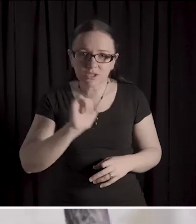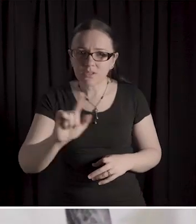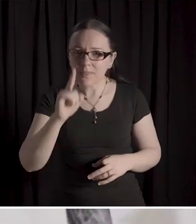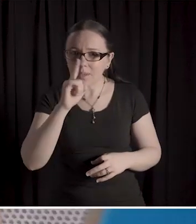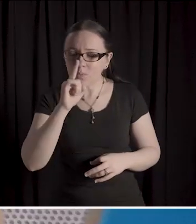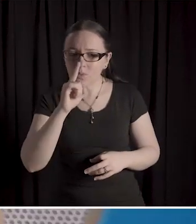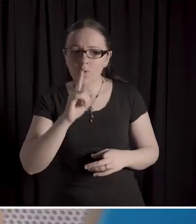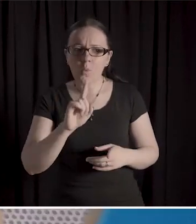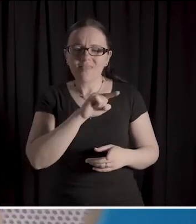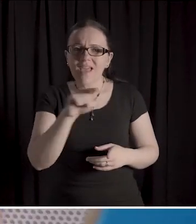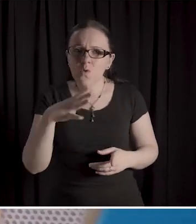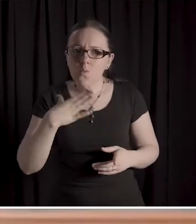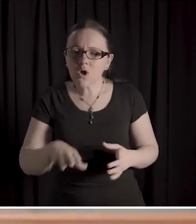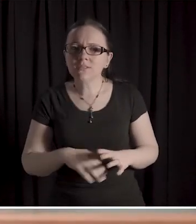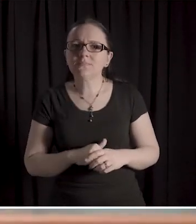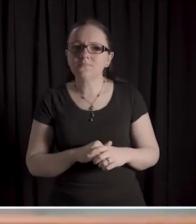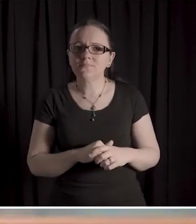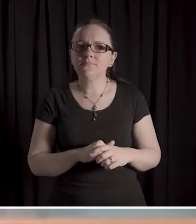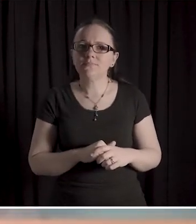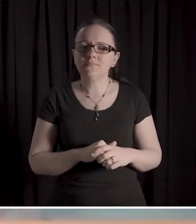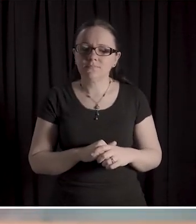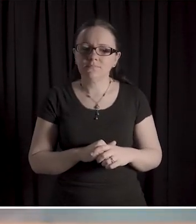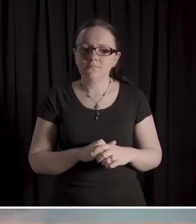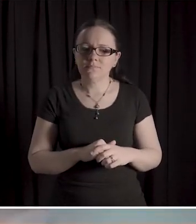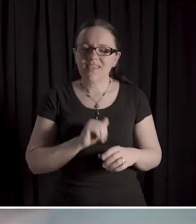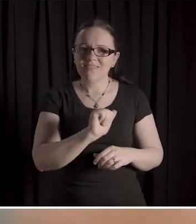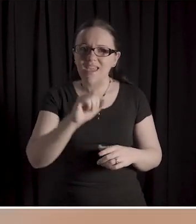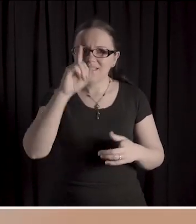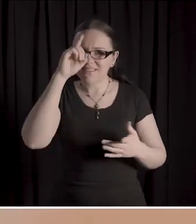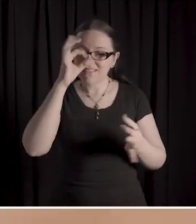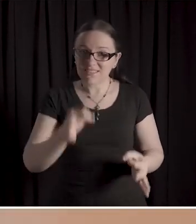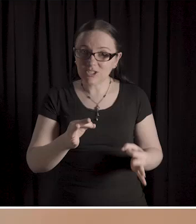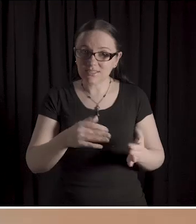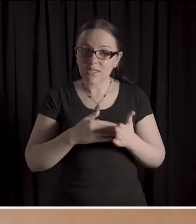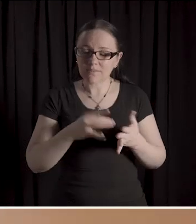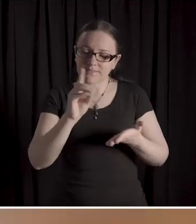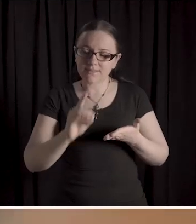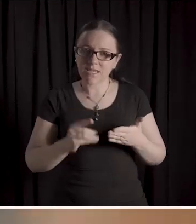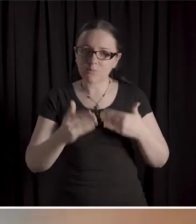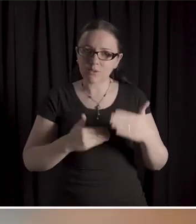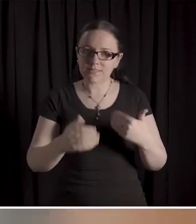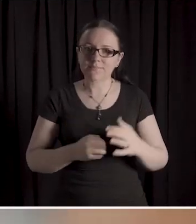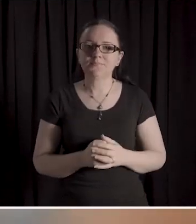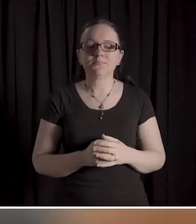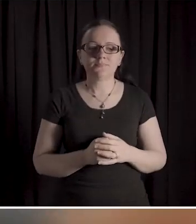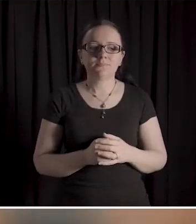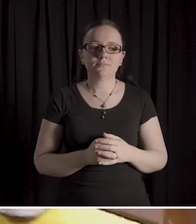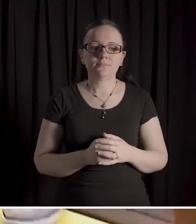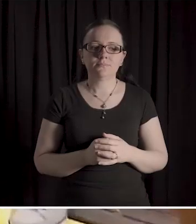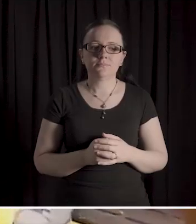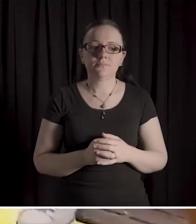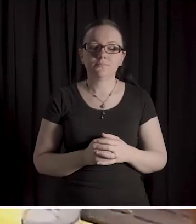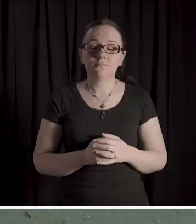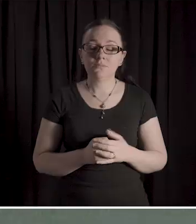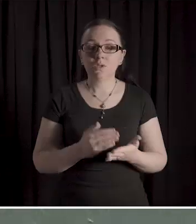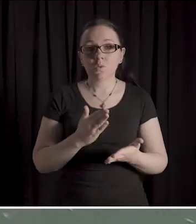our users drive the design decisions. She knows better than anyone else in our company what it's like to live